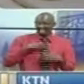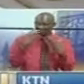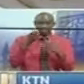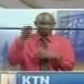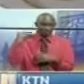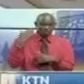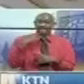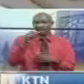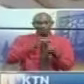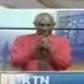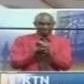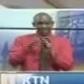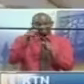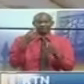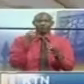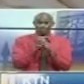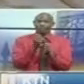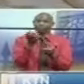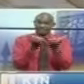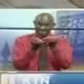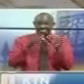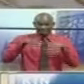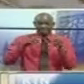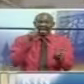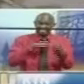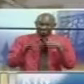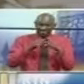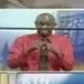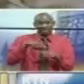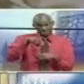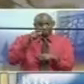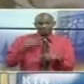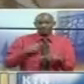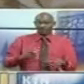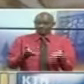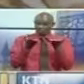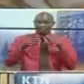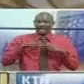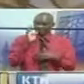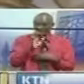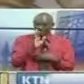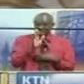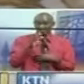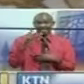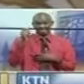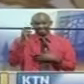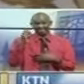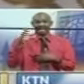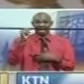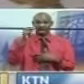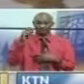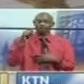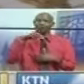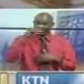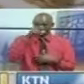the odds and engaging in farming activities to improve their earnings and livelihoods. Here now is KTN's Karen Derry, who caught up with